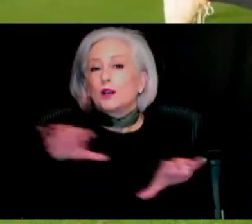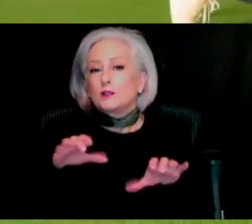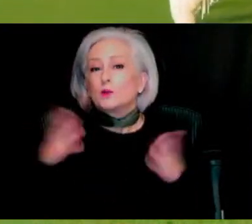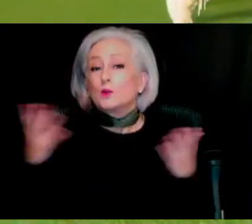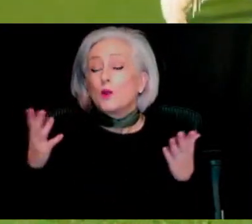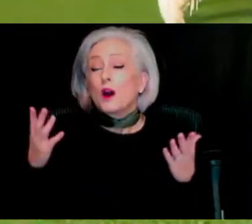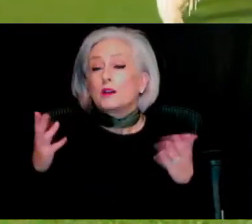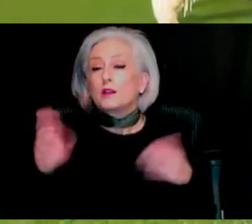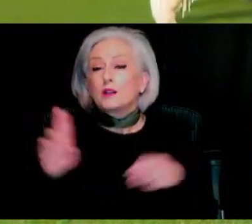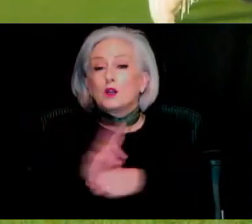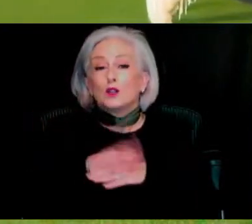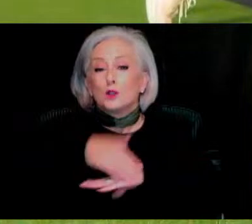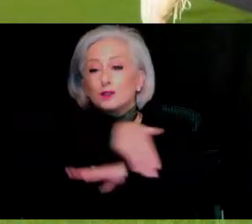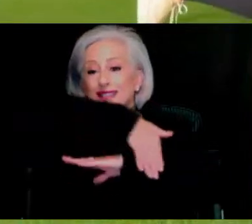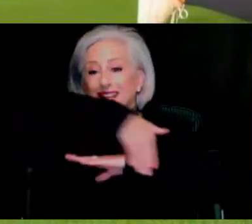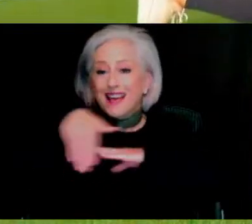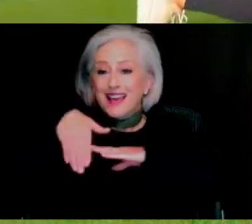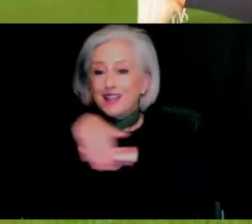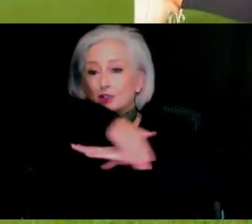or the arm of your couch.